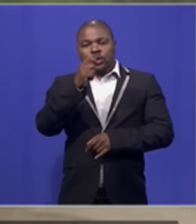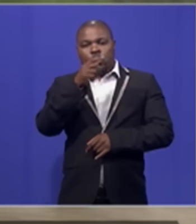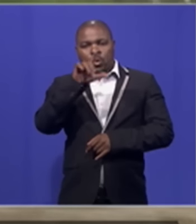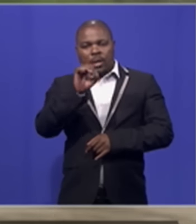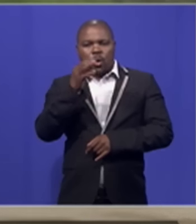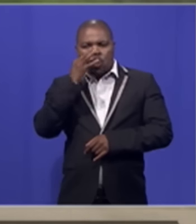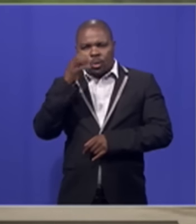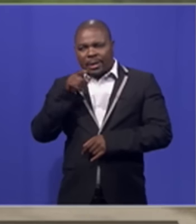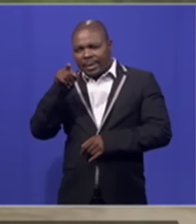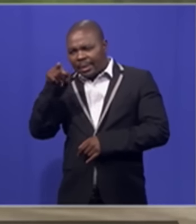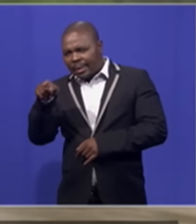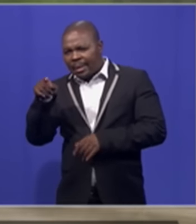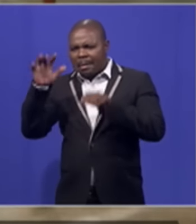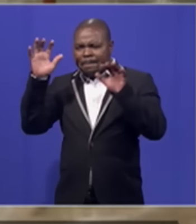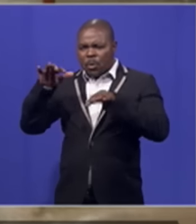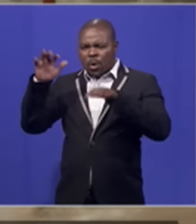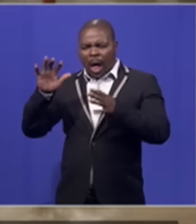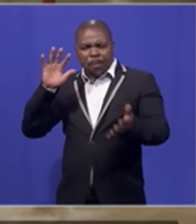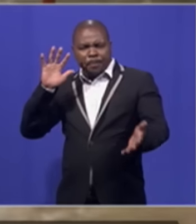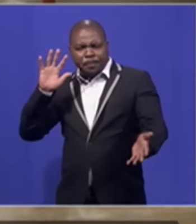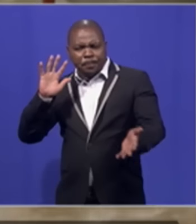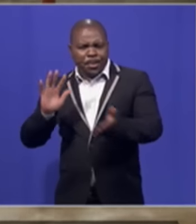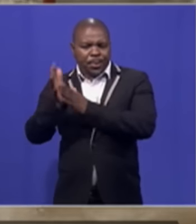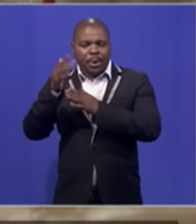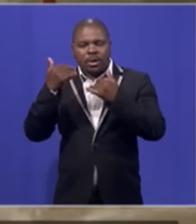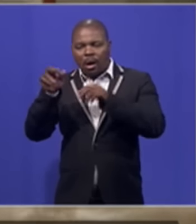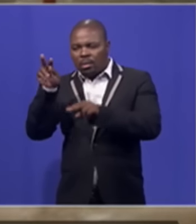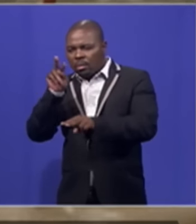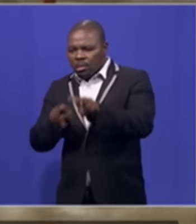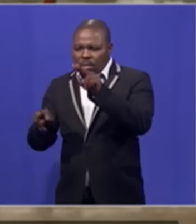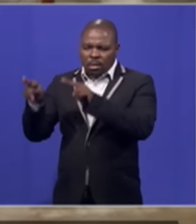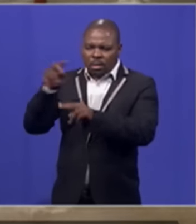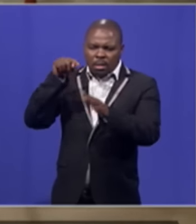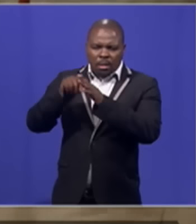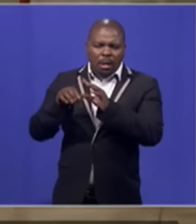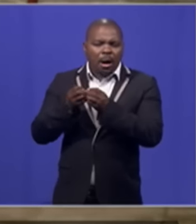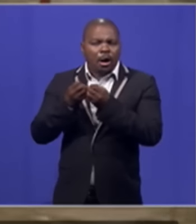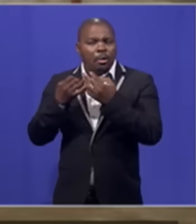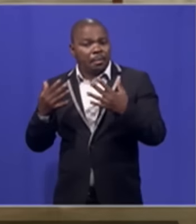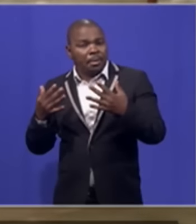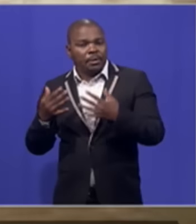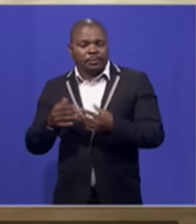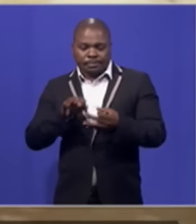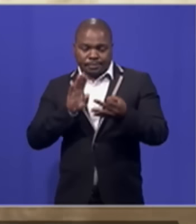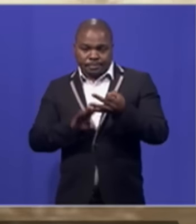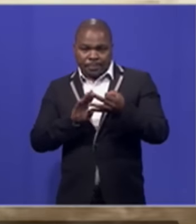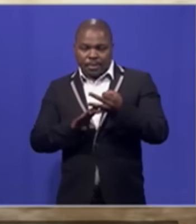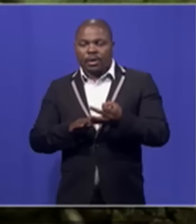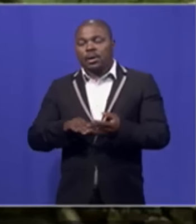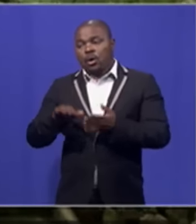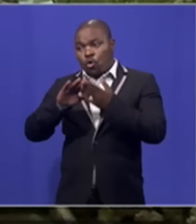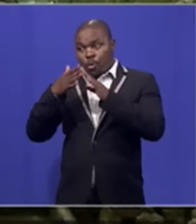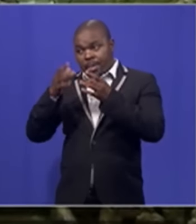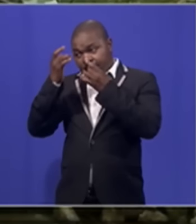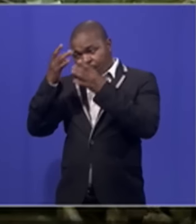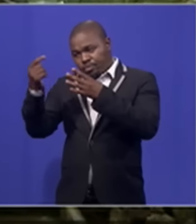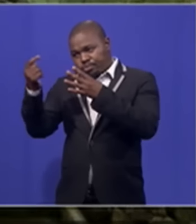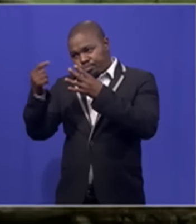lekolwa tshenyo e bakilweng ke dipula tse matla. O boetse o boletse ha baahi ba tla nne ba behwe leseding ka